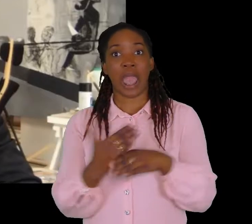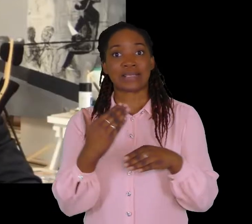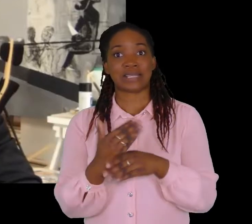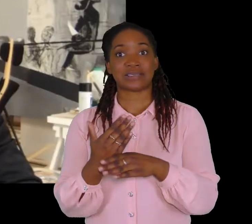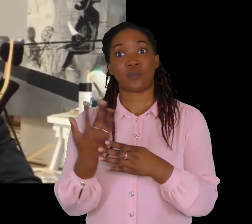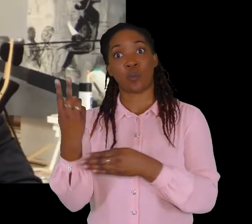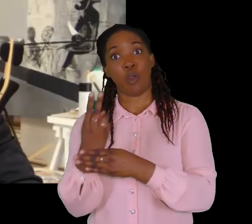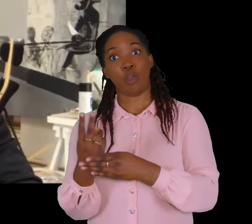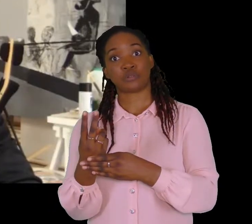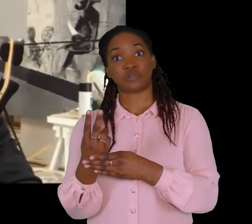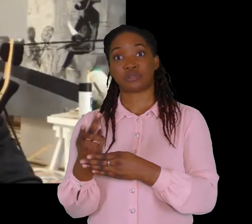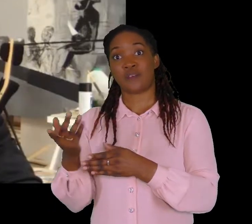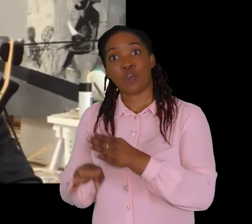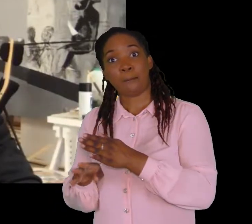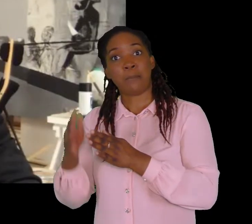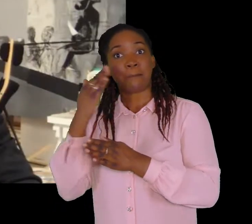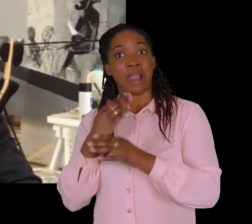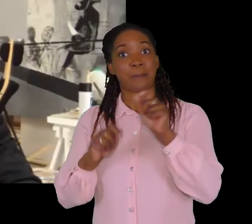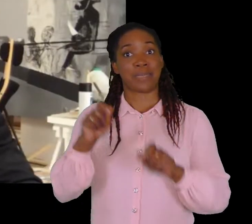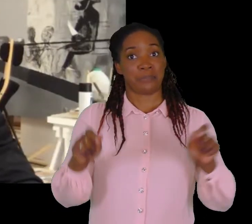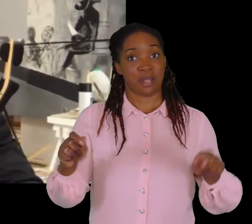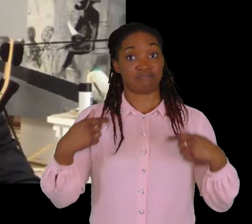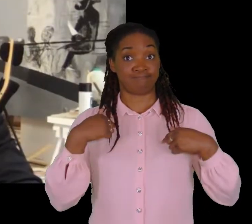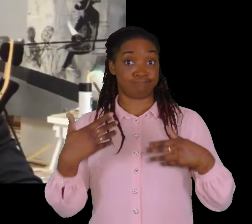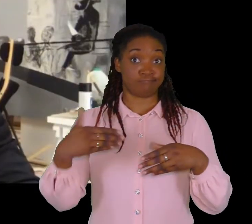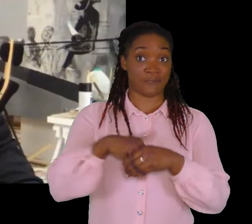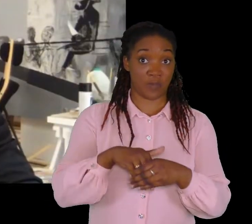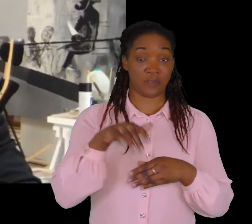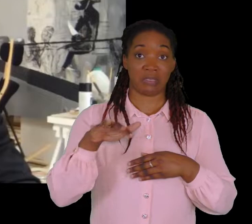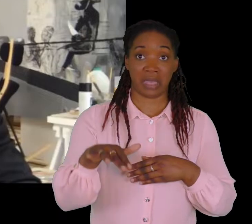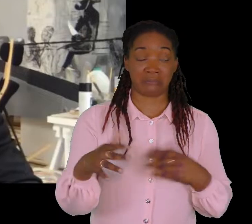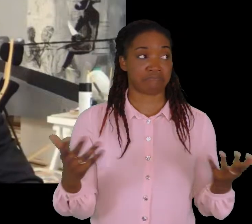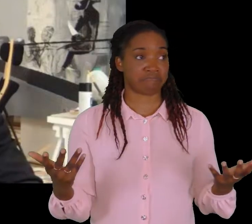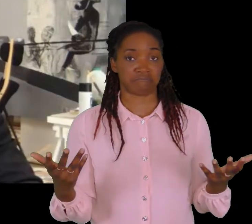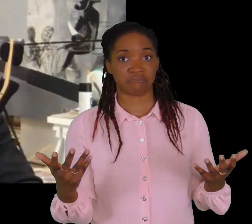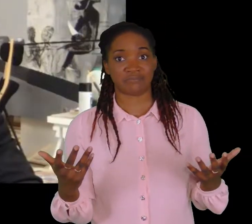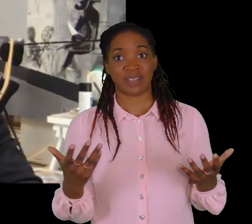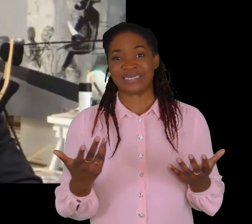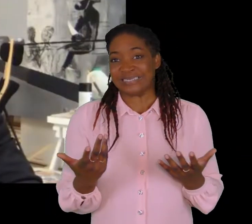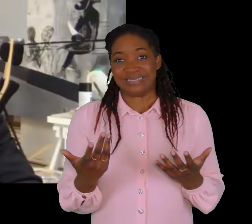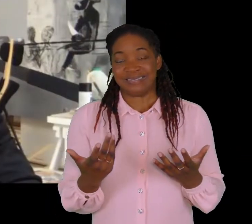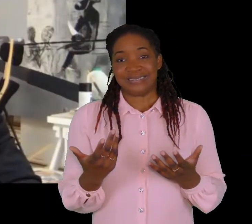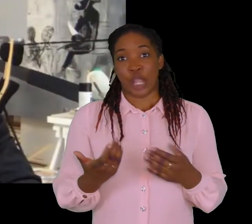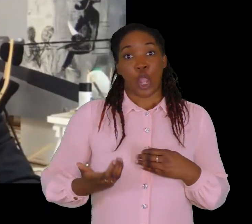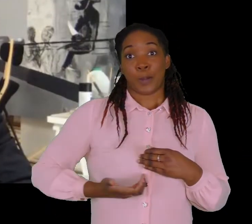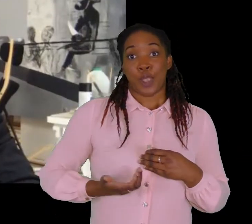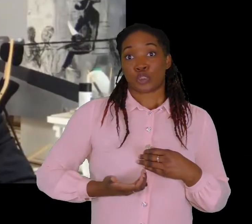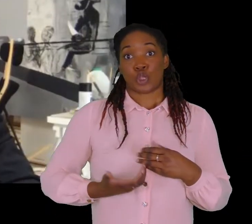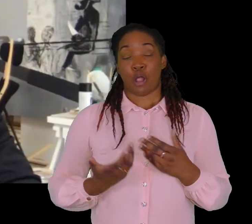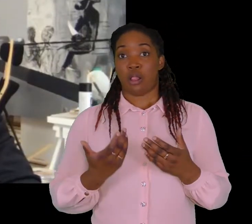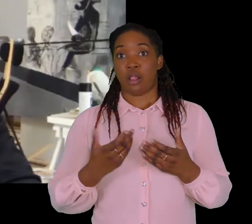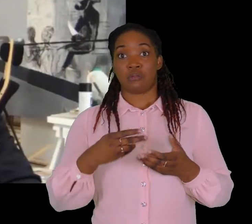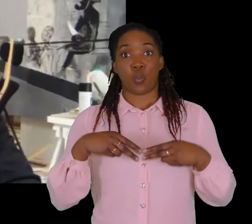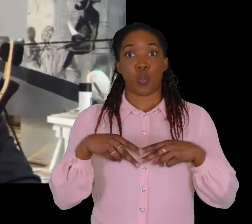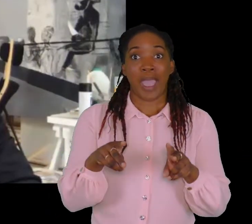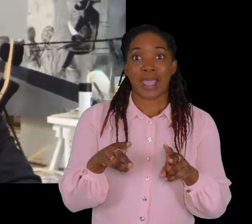made by Black people. So that's where I came into. There wasn't a viable commercial